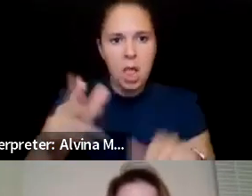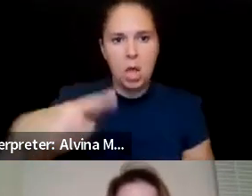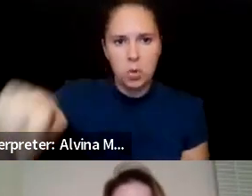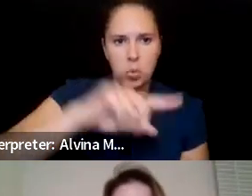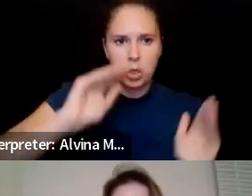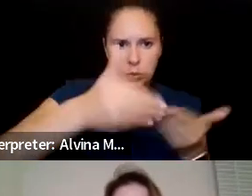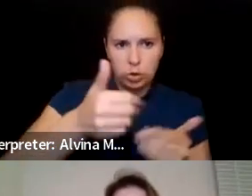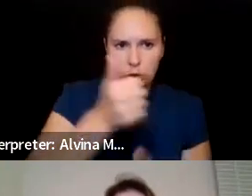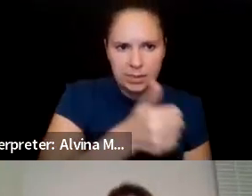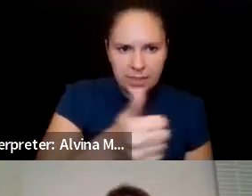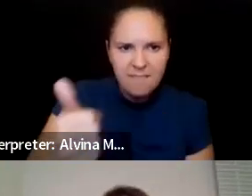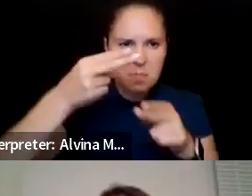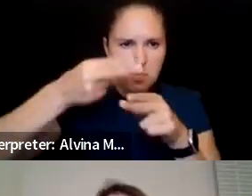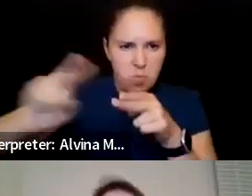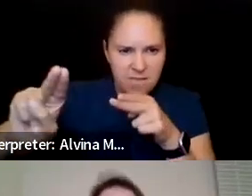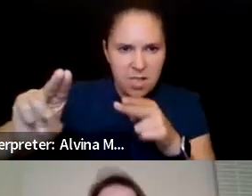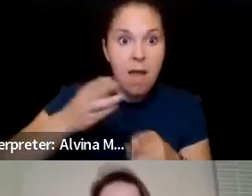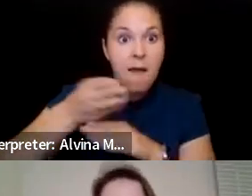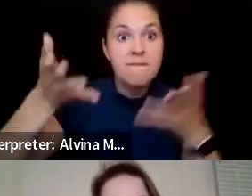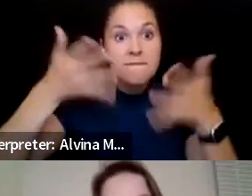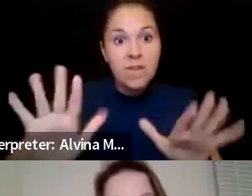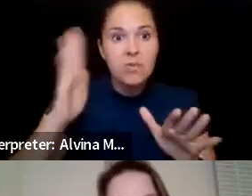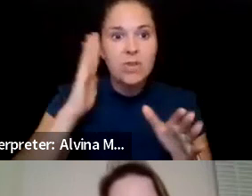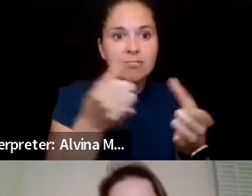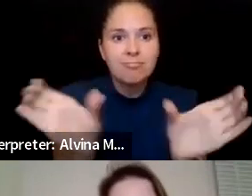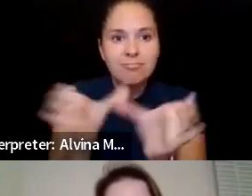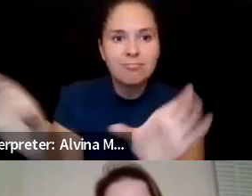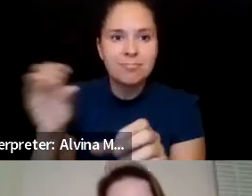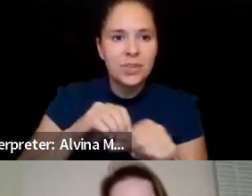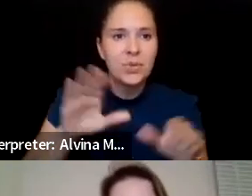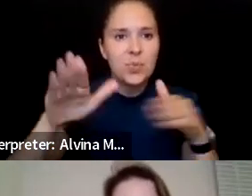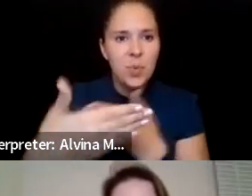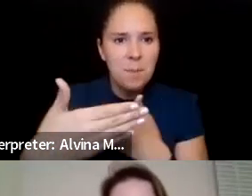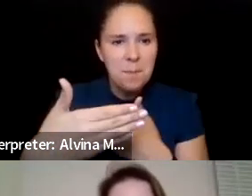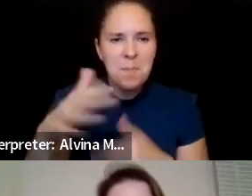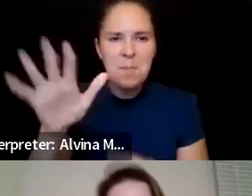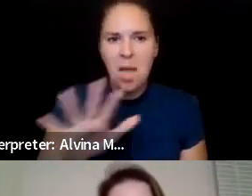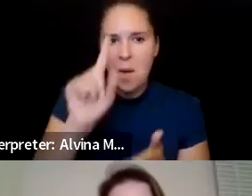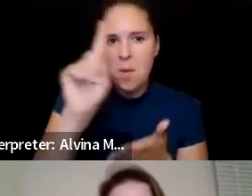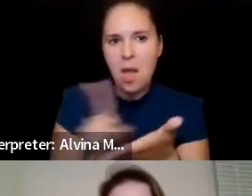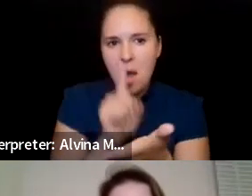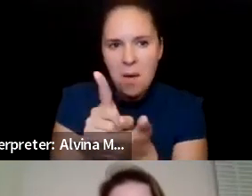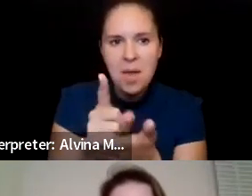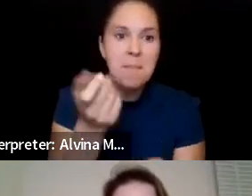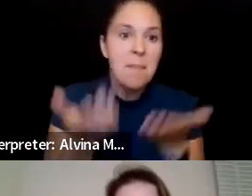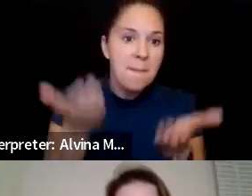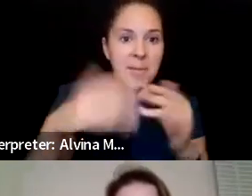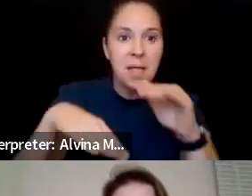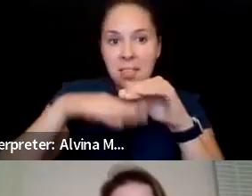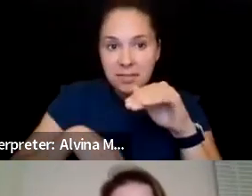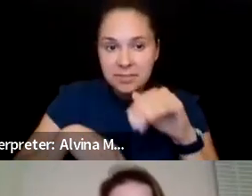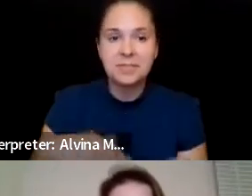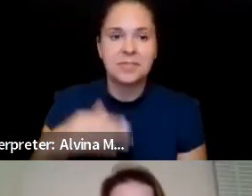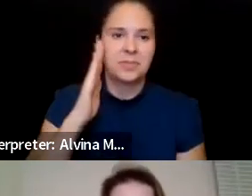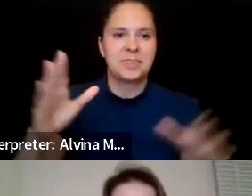very briefly. And then after that, we will break you all into a room for probably about an hour, maybe a little less. And then we're going to come